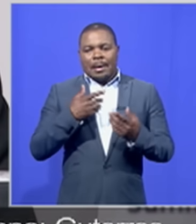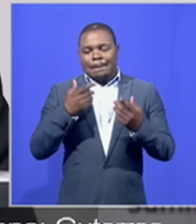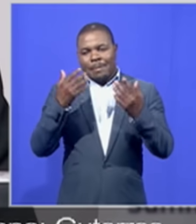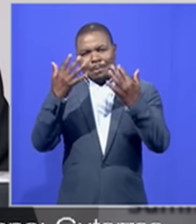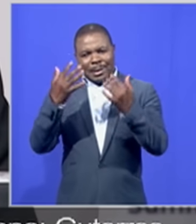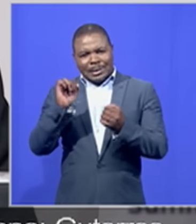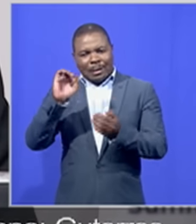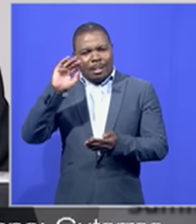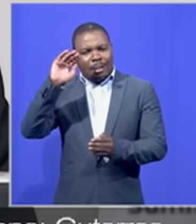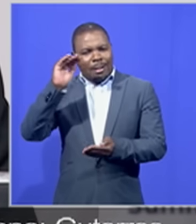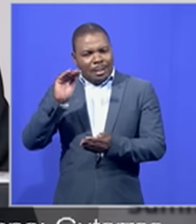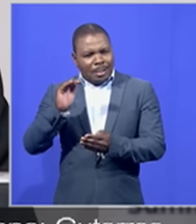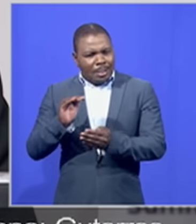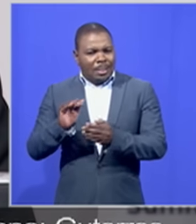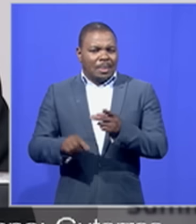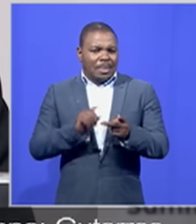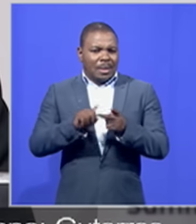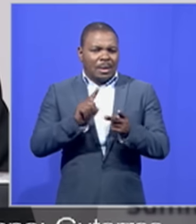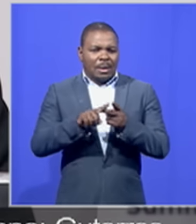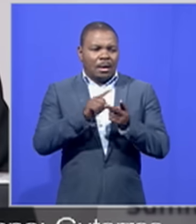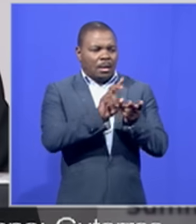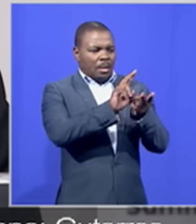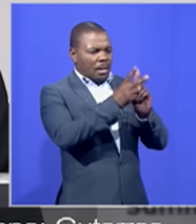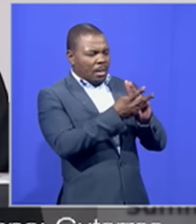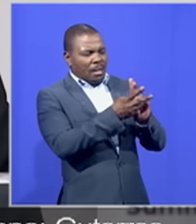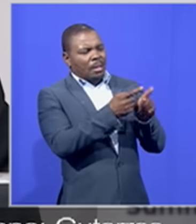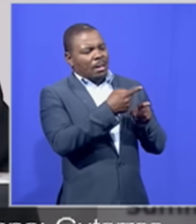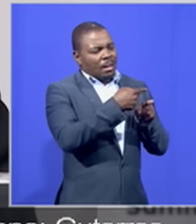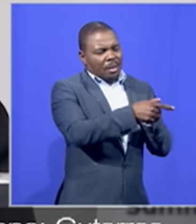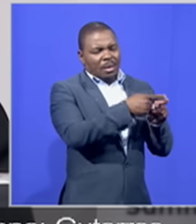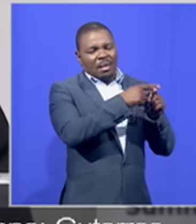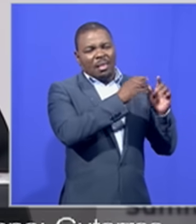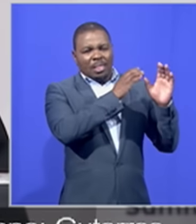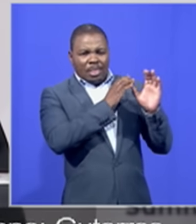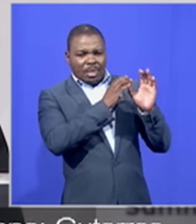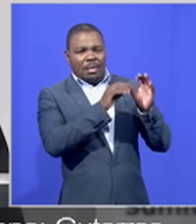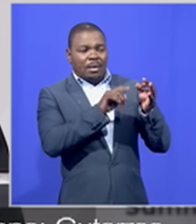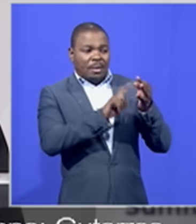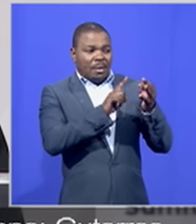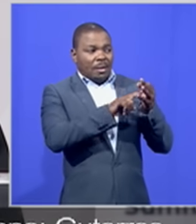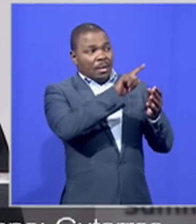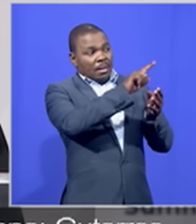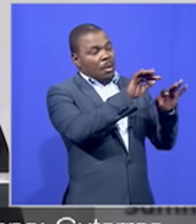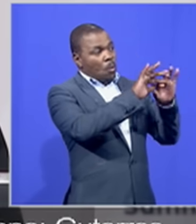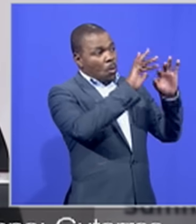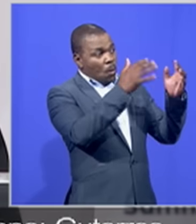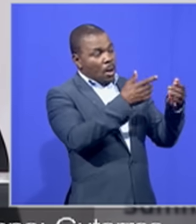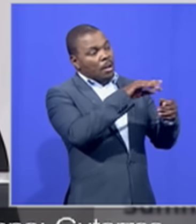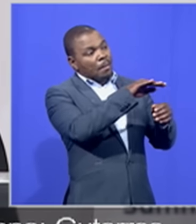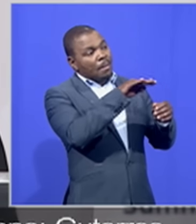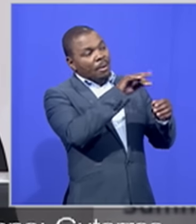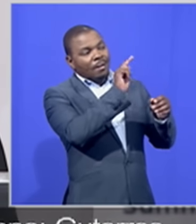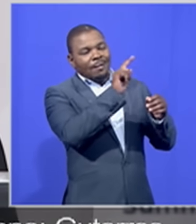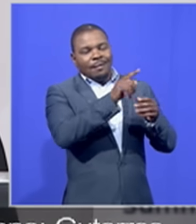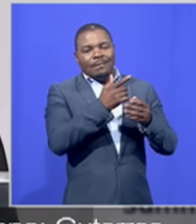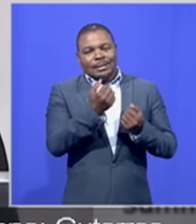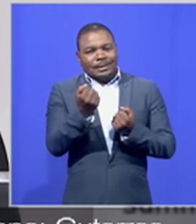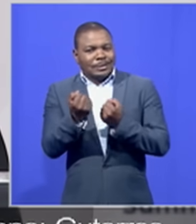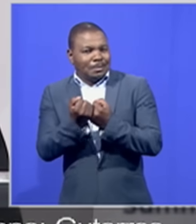space, crushing debt burdens, and the global financial architecture that is failing to